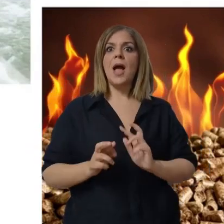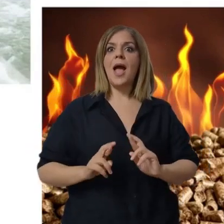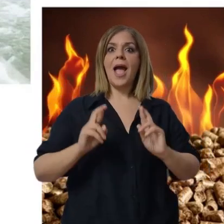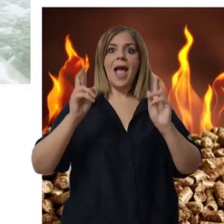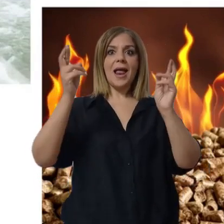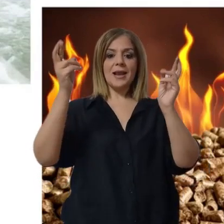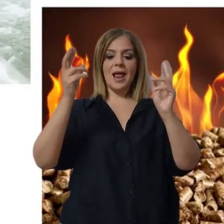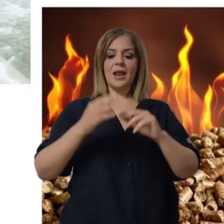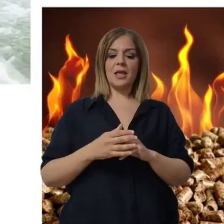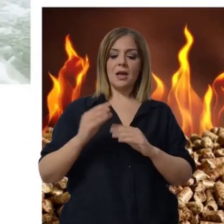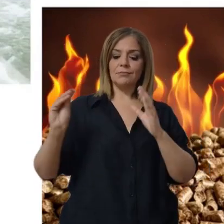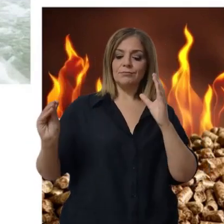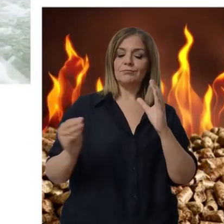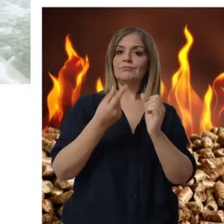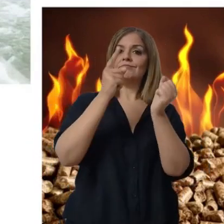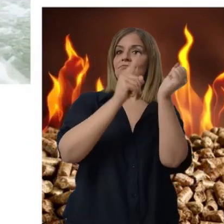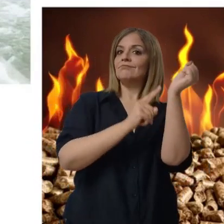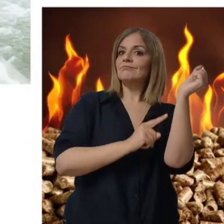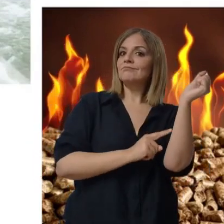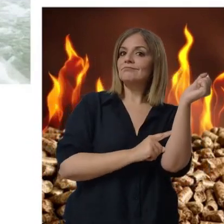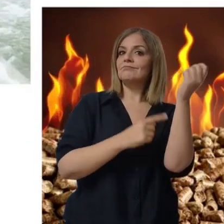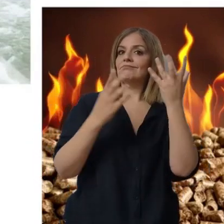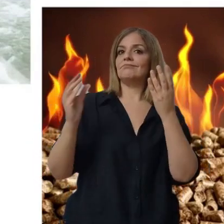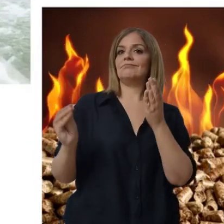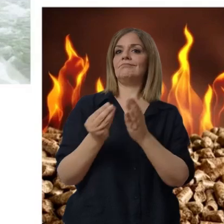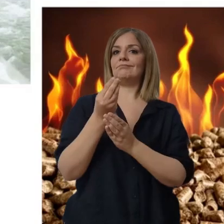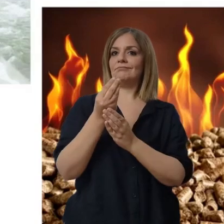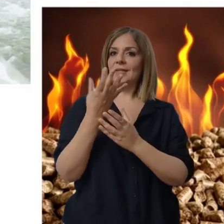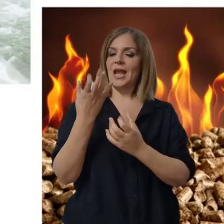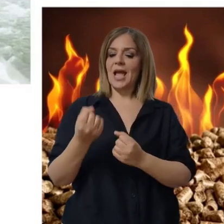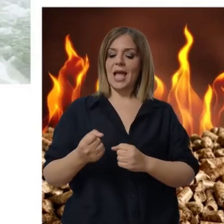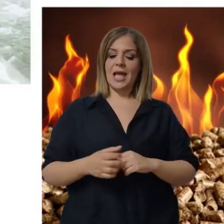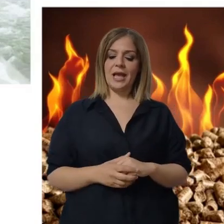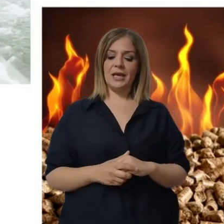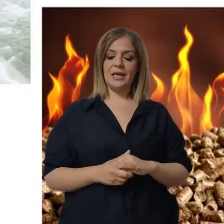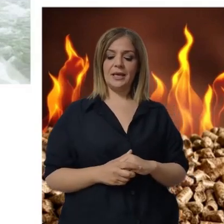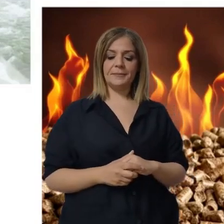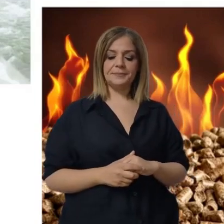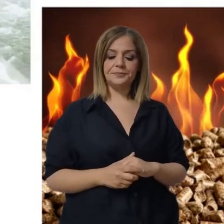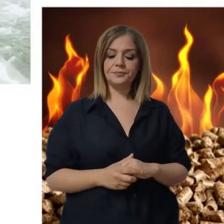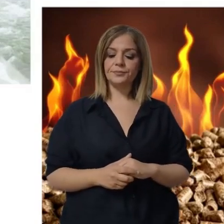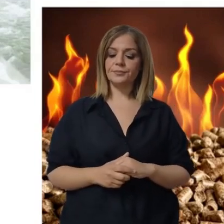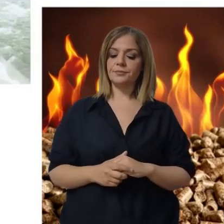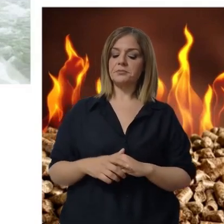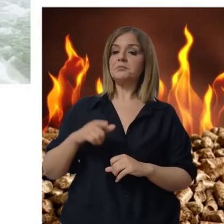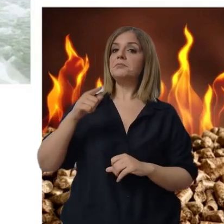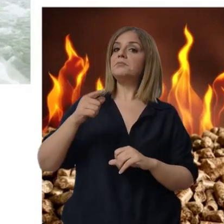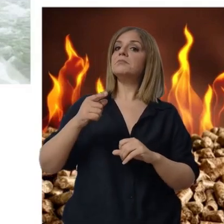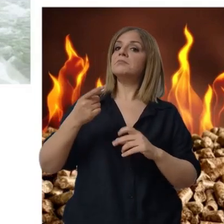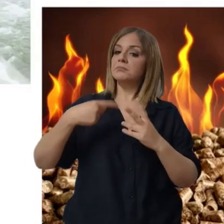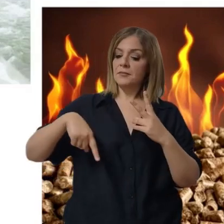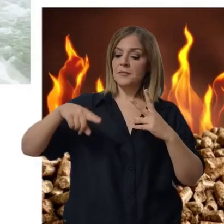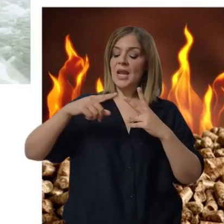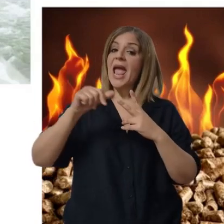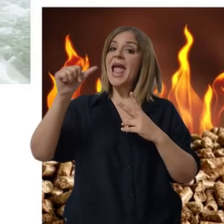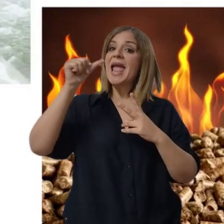have hydroelectric energy that again